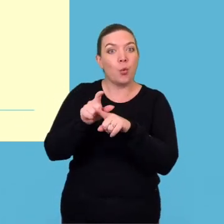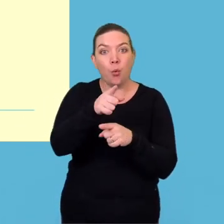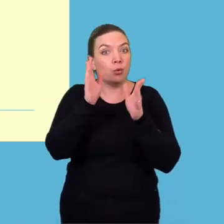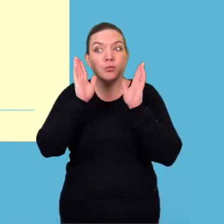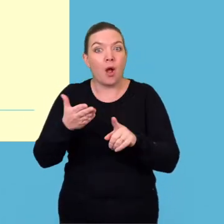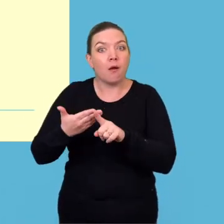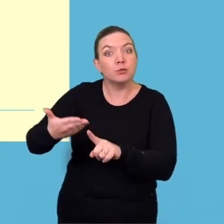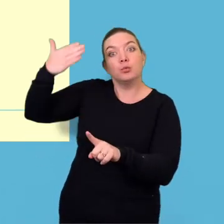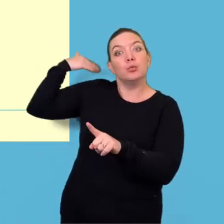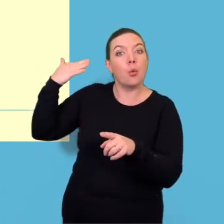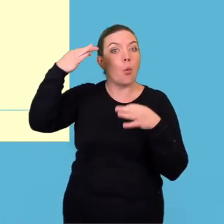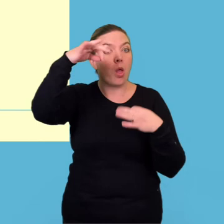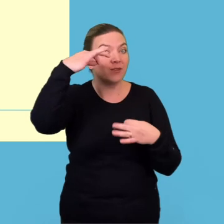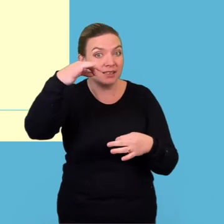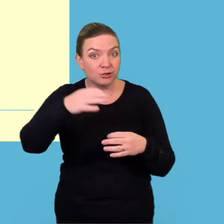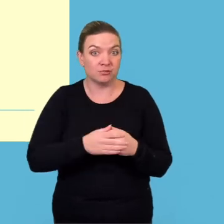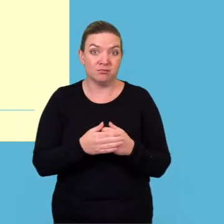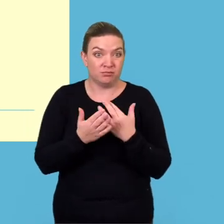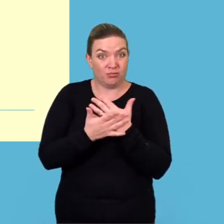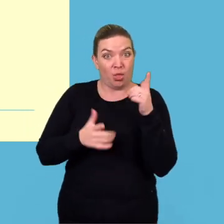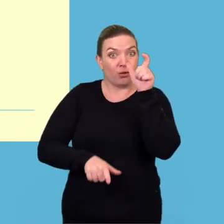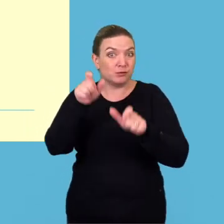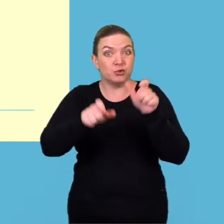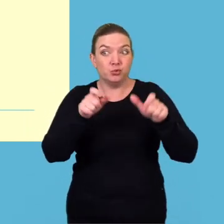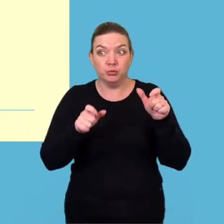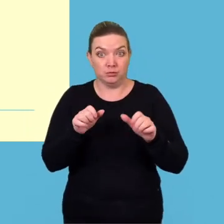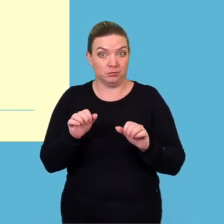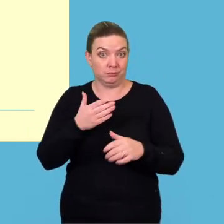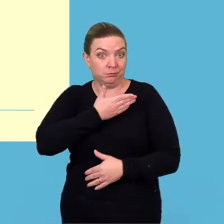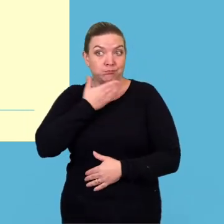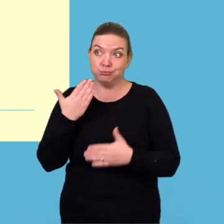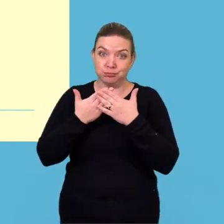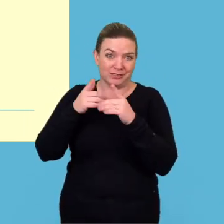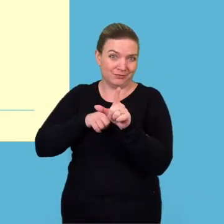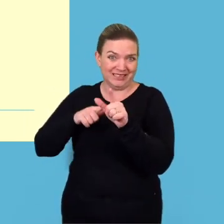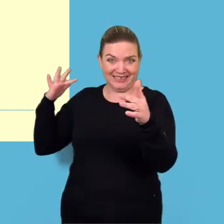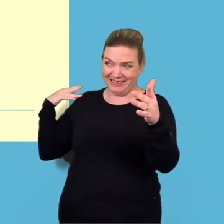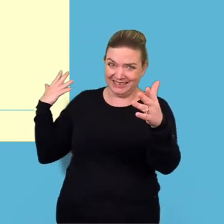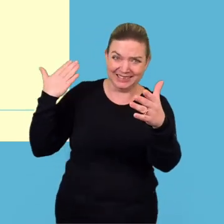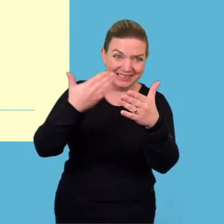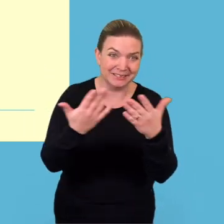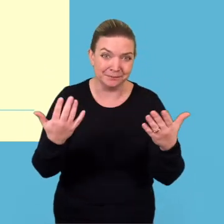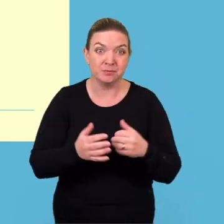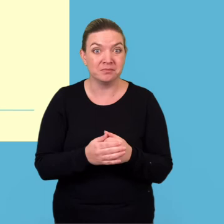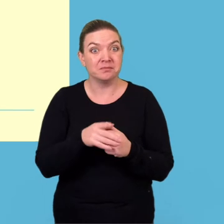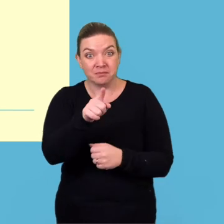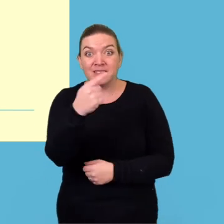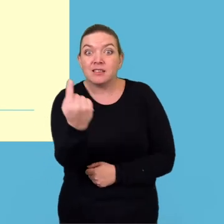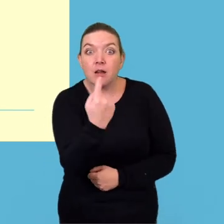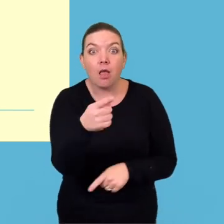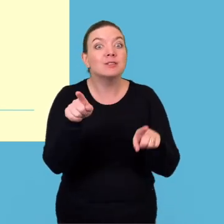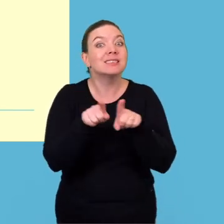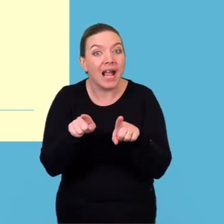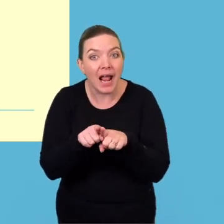previous qualifications, and many students come to us after years of not stepping foot in a classroom. If that's where you are,